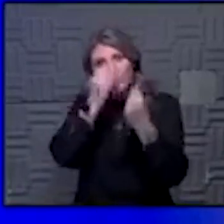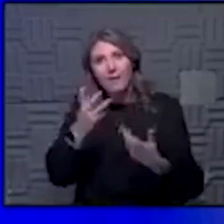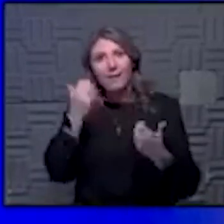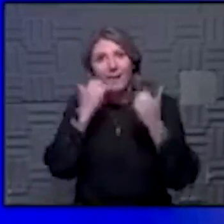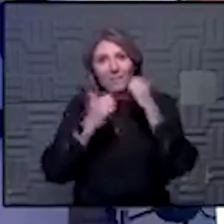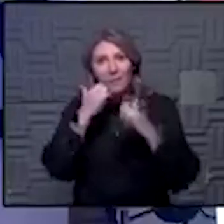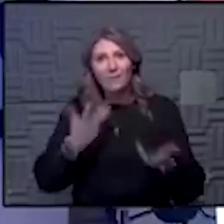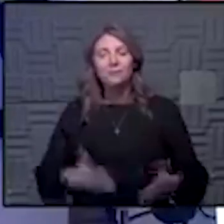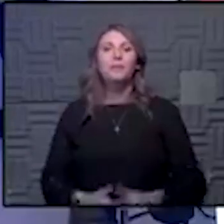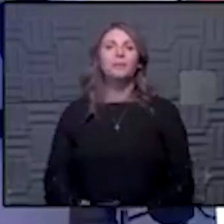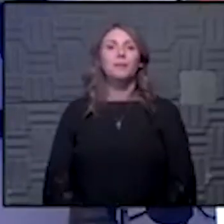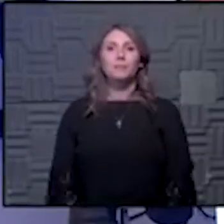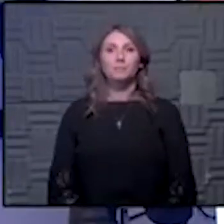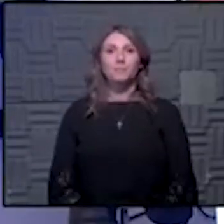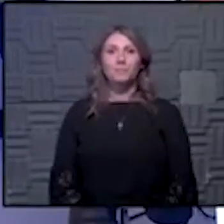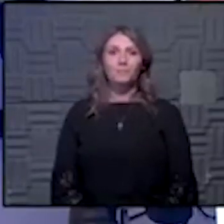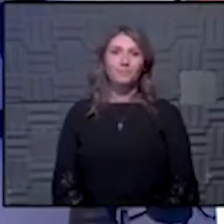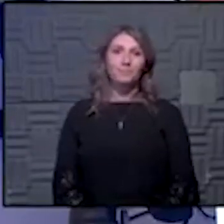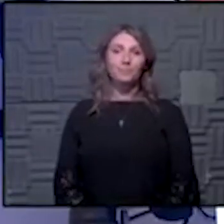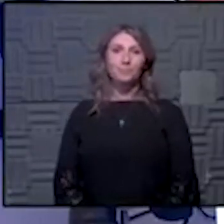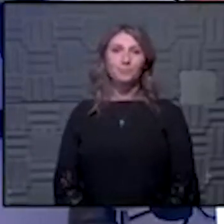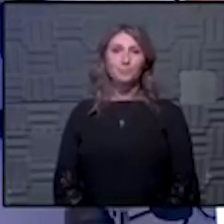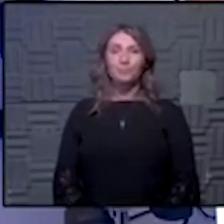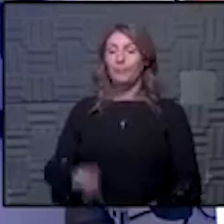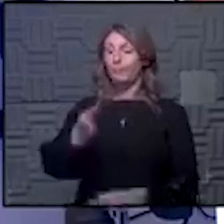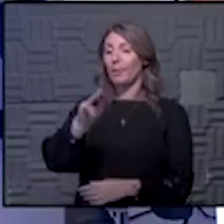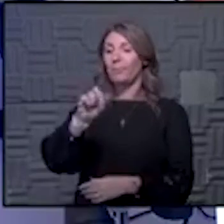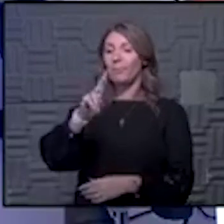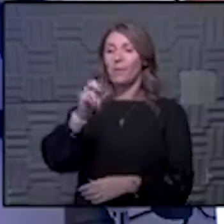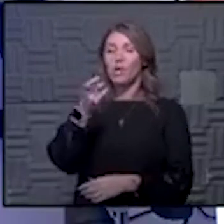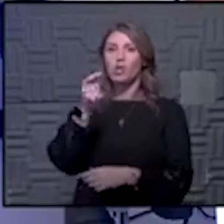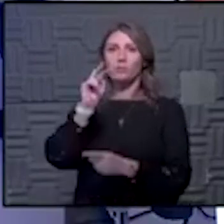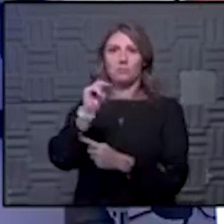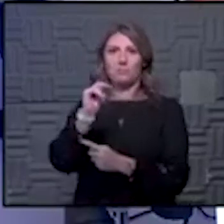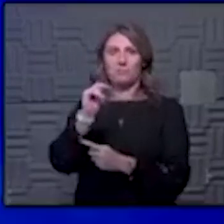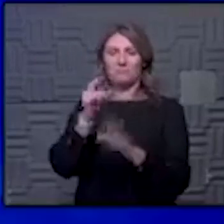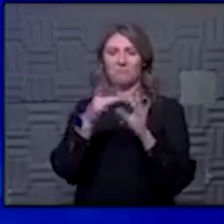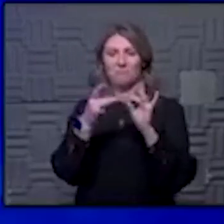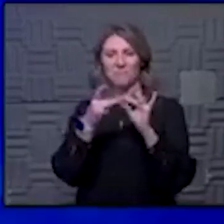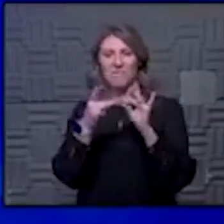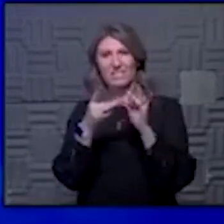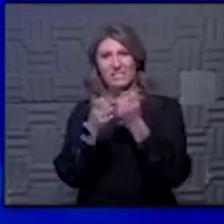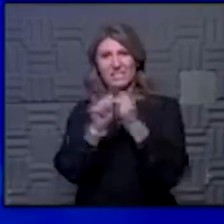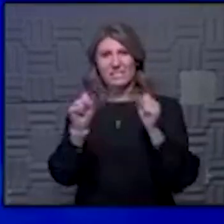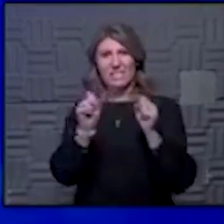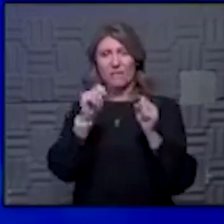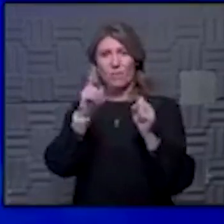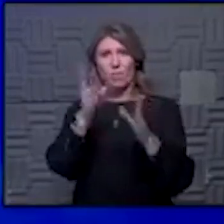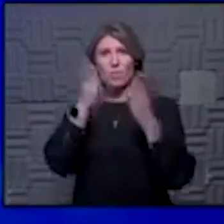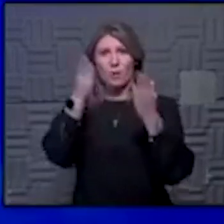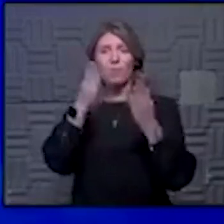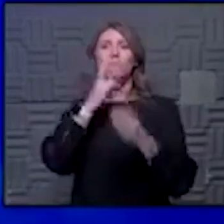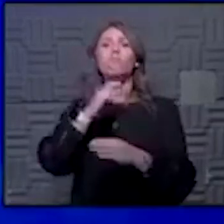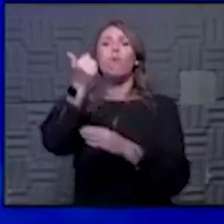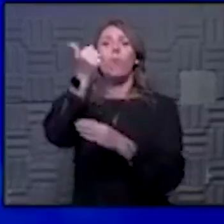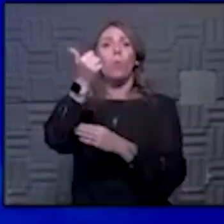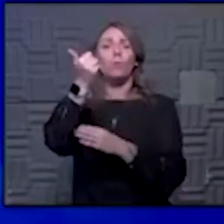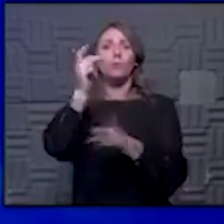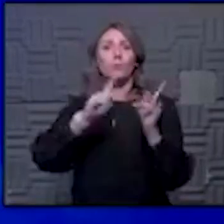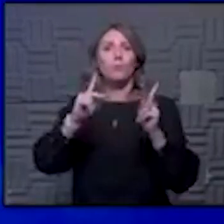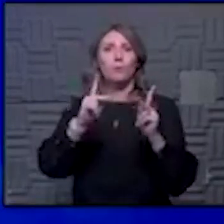day. All right. Marion says, is it safe and recommended for older people to receive the